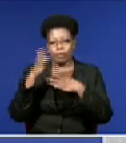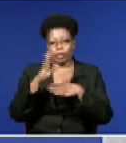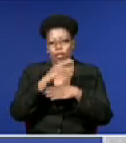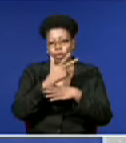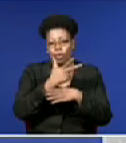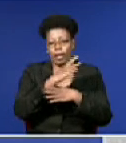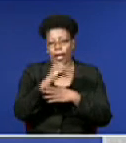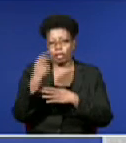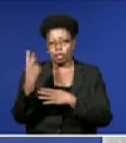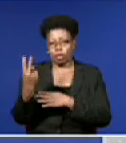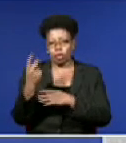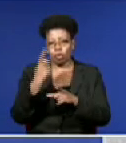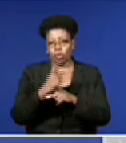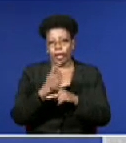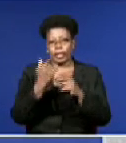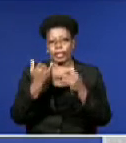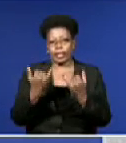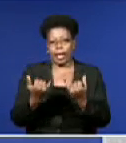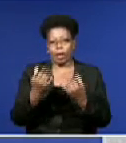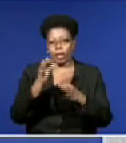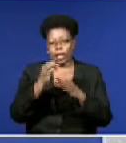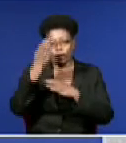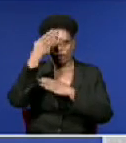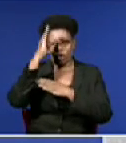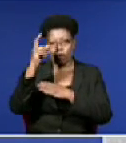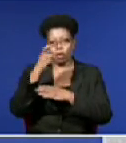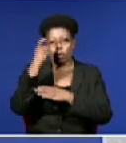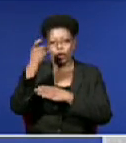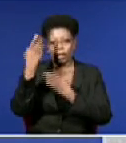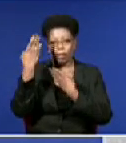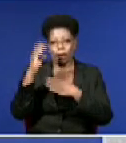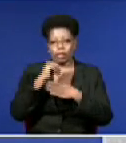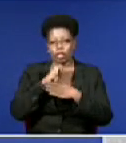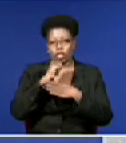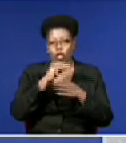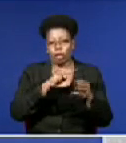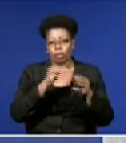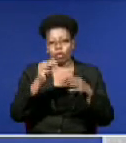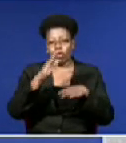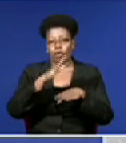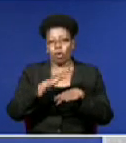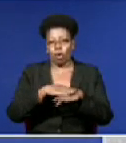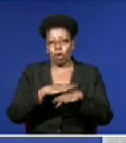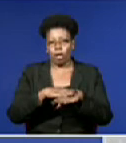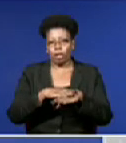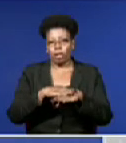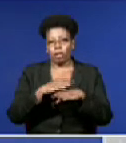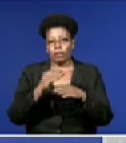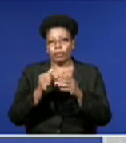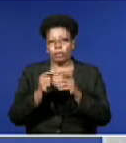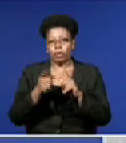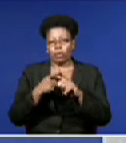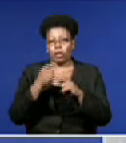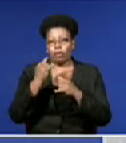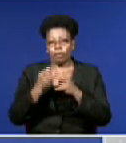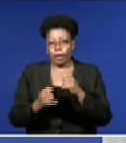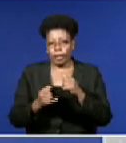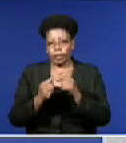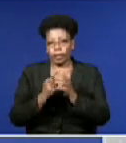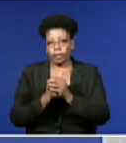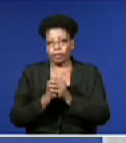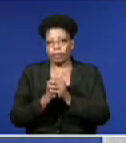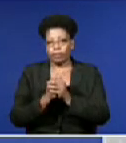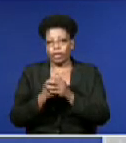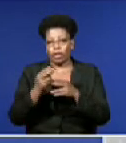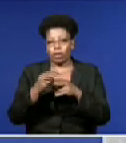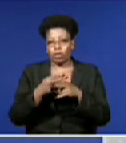3-2 as it stands right now. If Cuba wins out, the Bahamas cannot move on to the crossover semifinals, which is required to remain alive for a